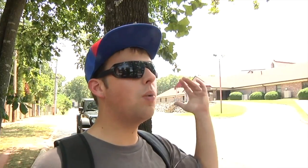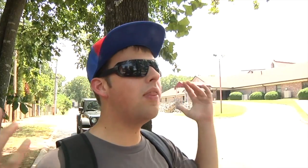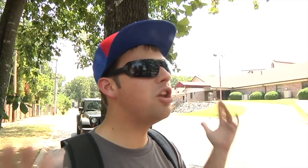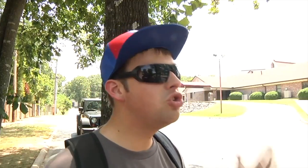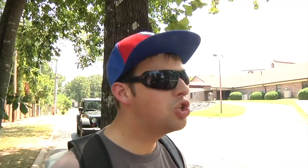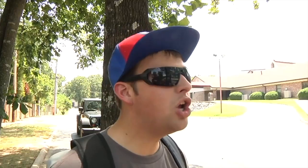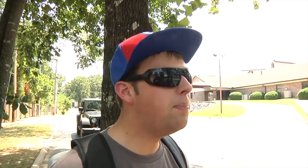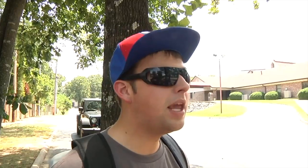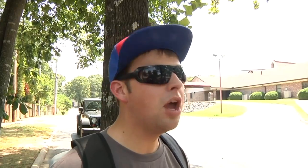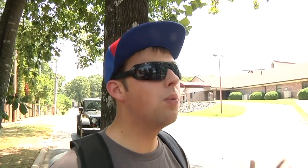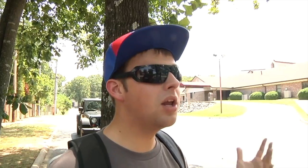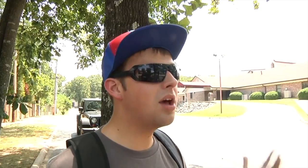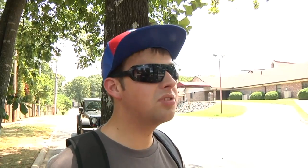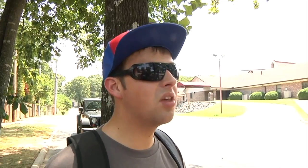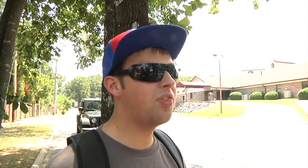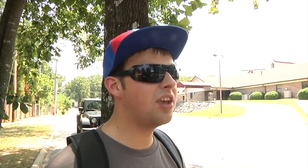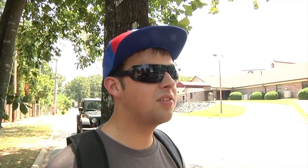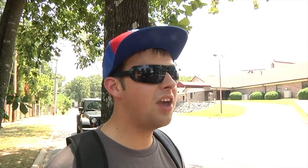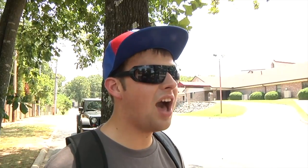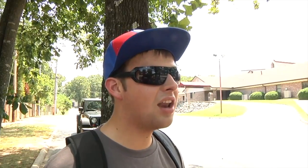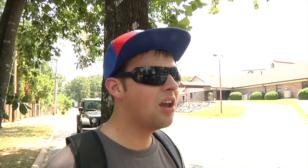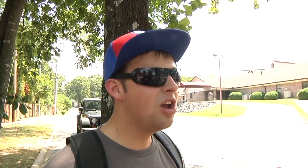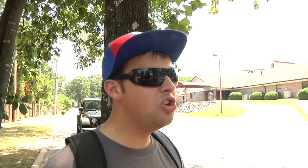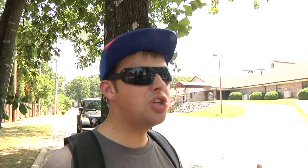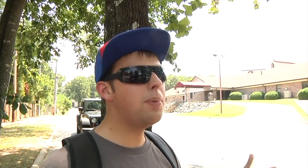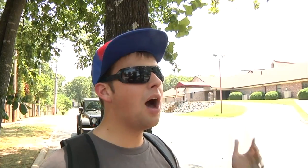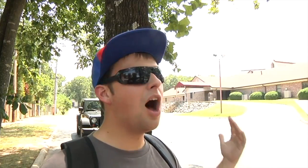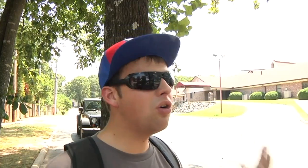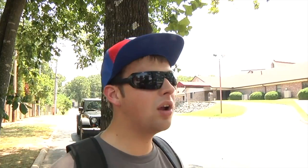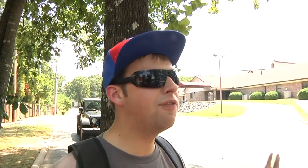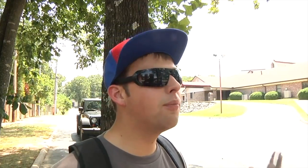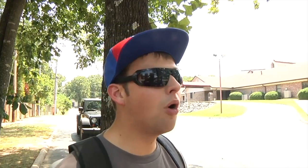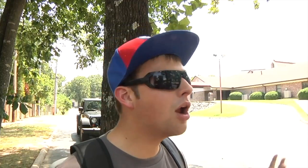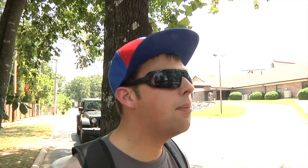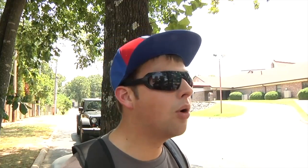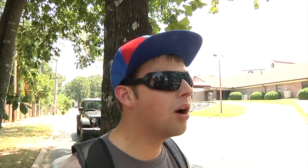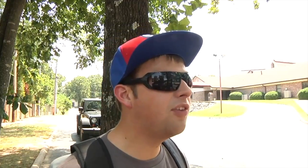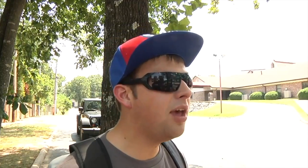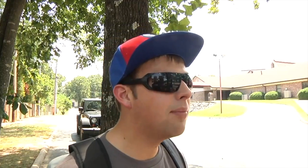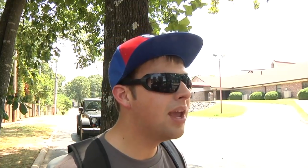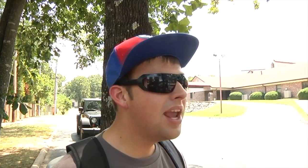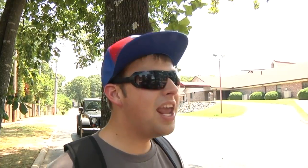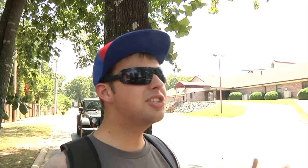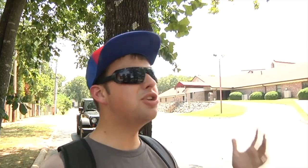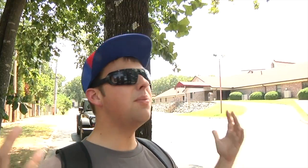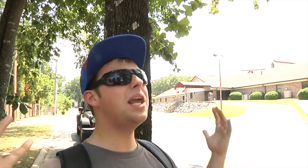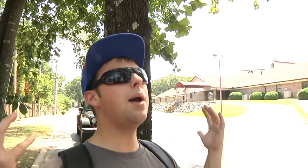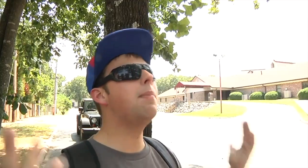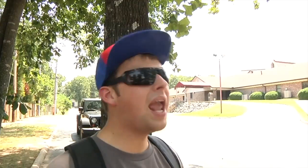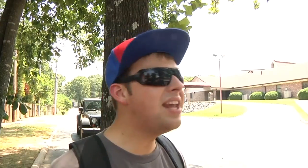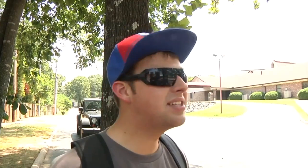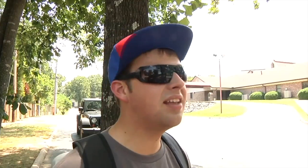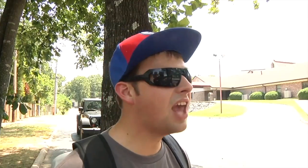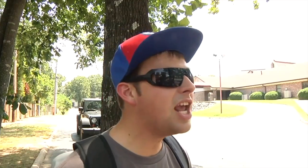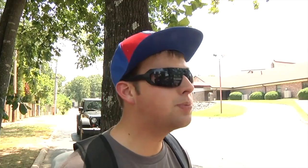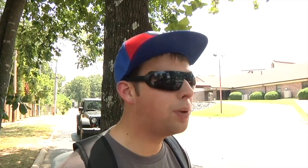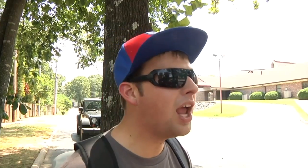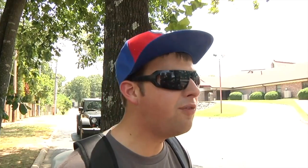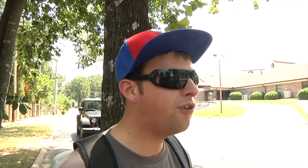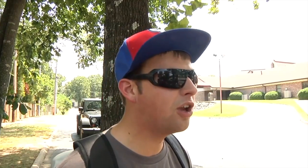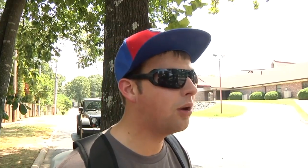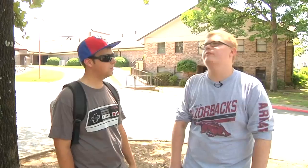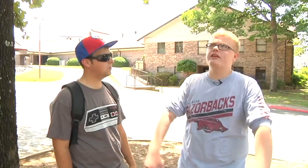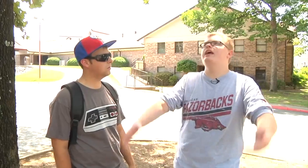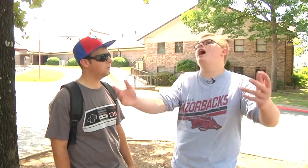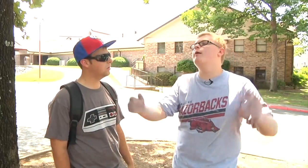remind you of the way that you should be when it comes to the things of God. You should be hungry for more and more of Him. He has so many amazing things